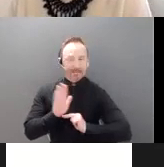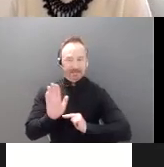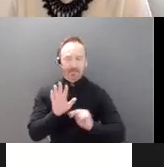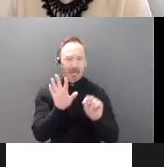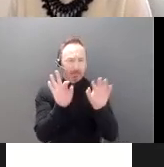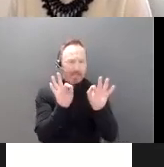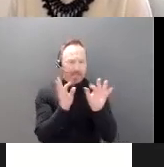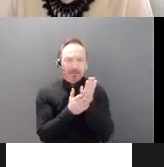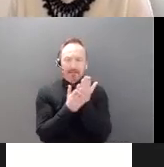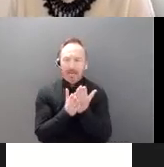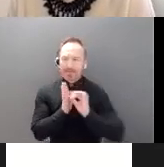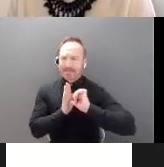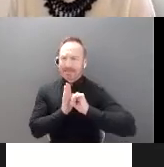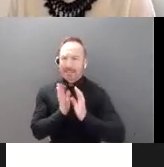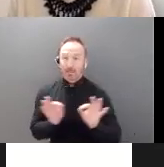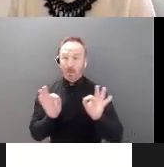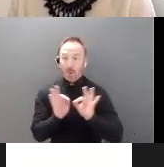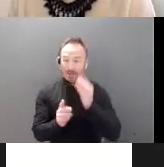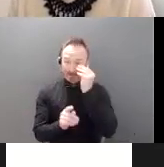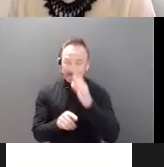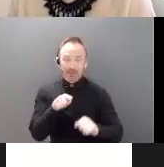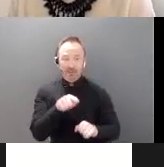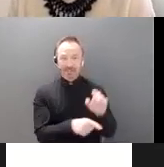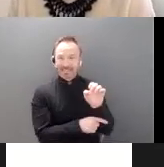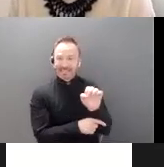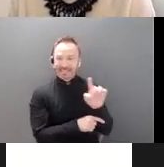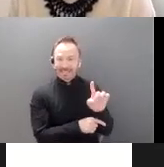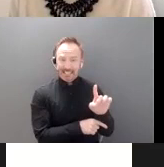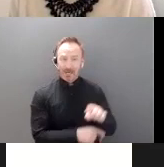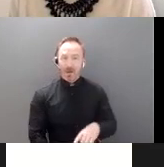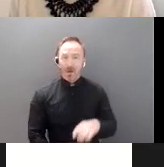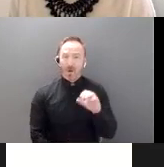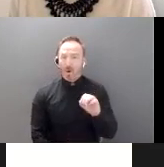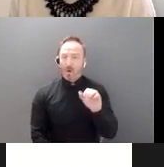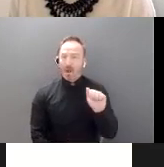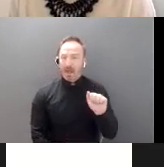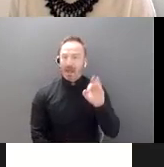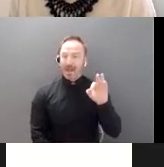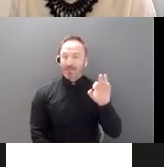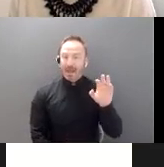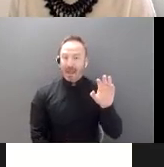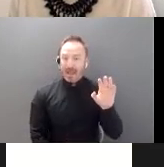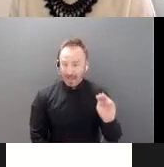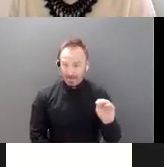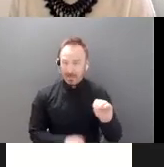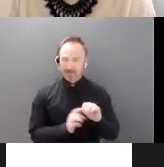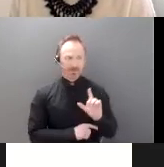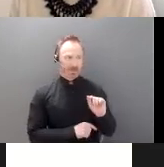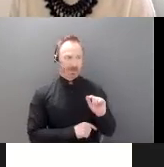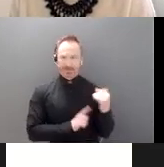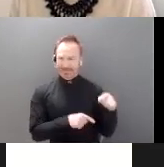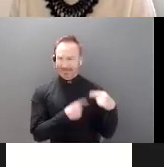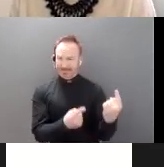it. That she has been ED of OAFM since 2015. She is an